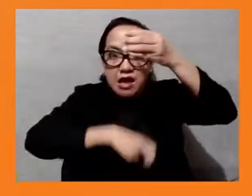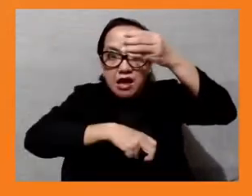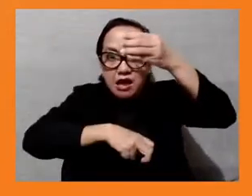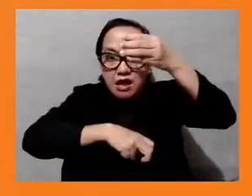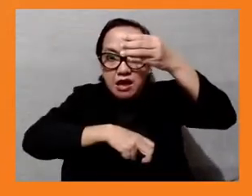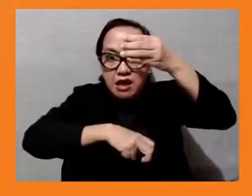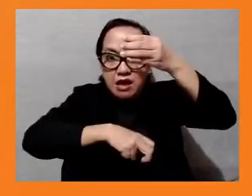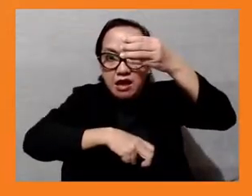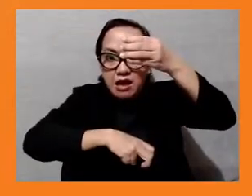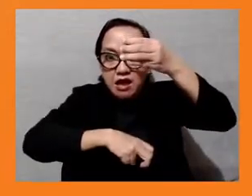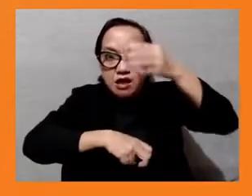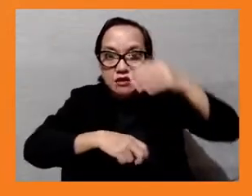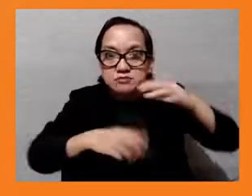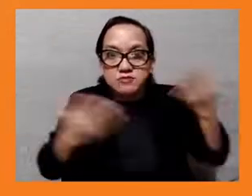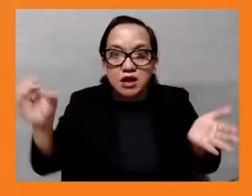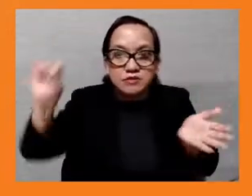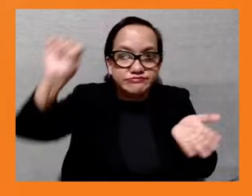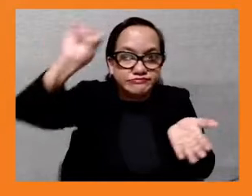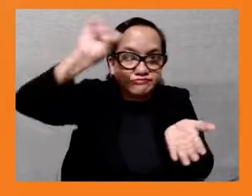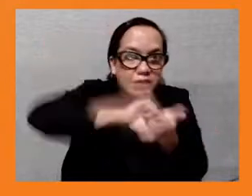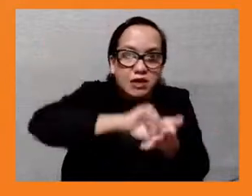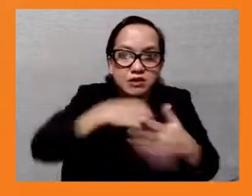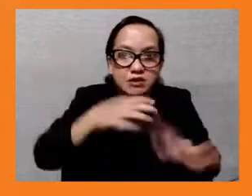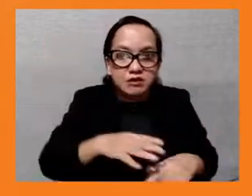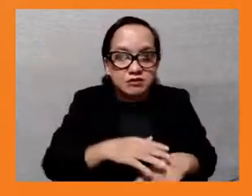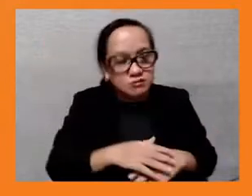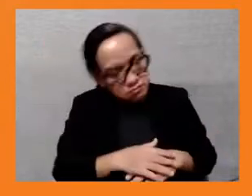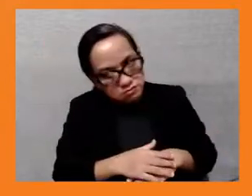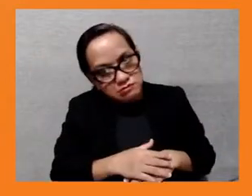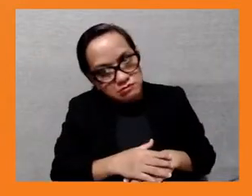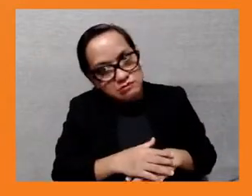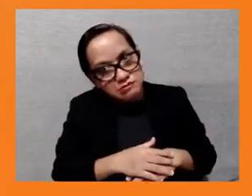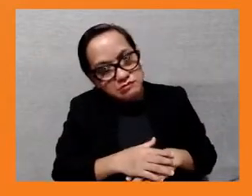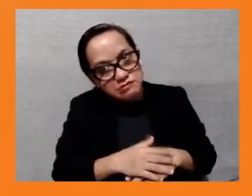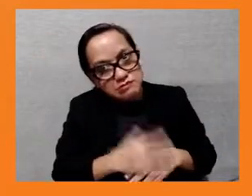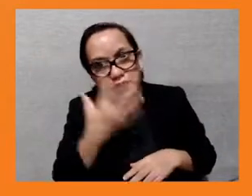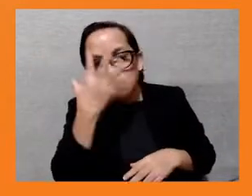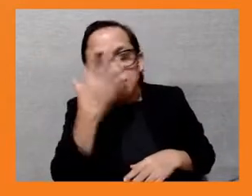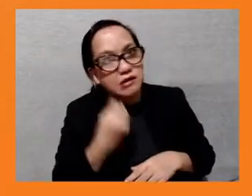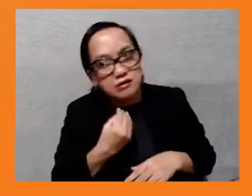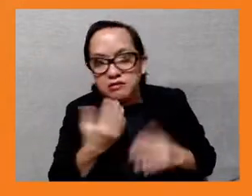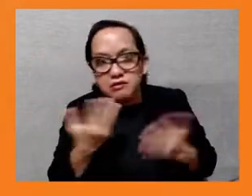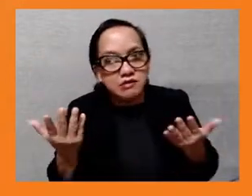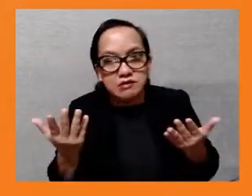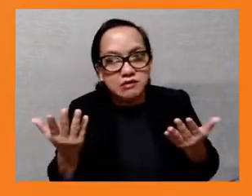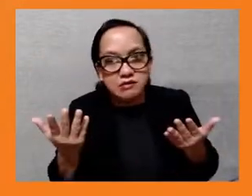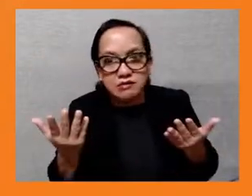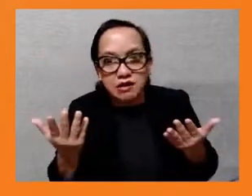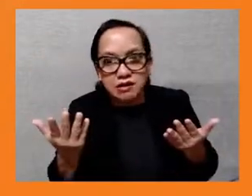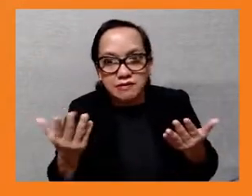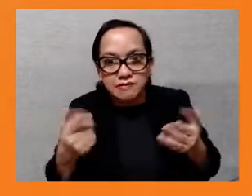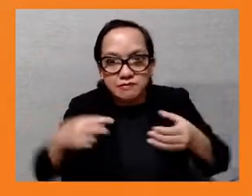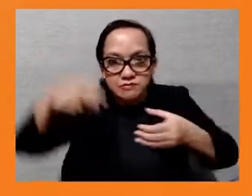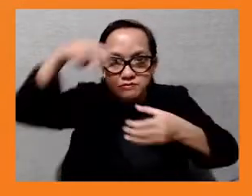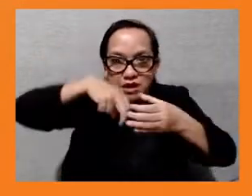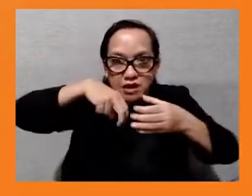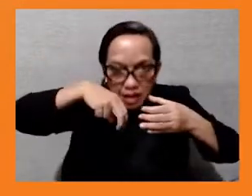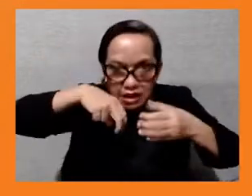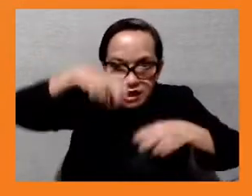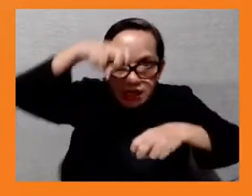of intimidation or coercion. But the committee people were informed those that if they won't take money from